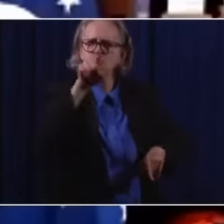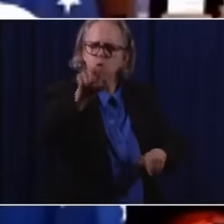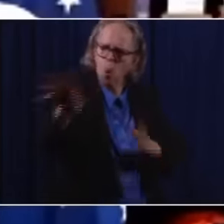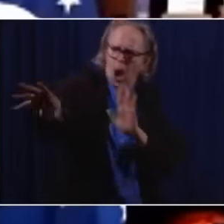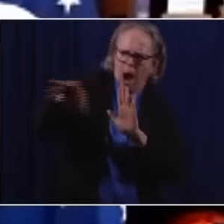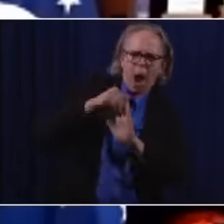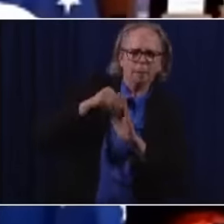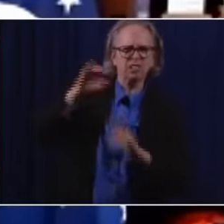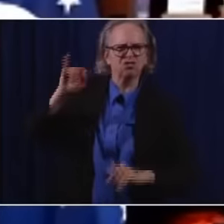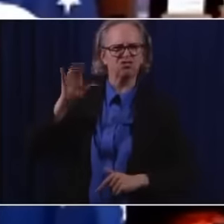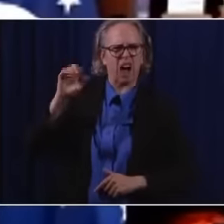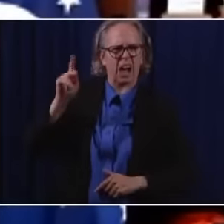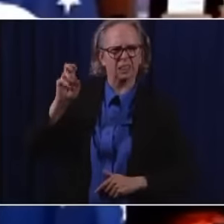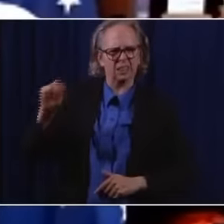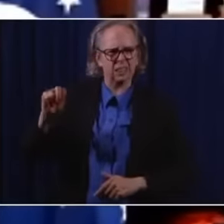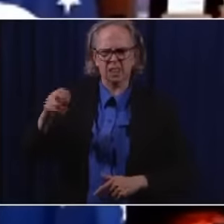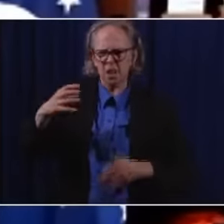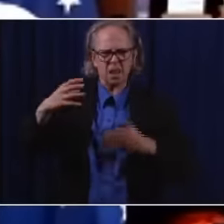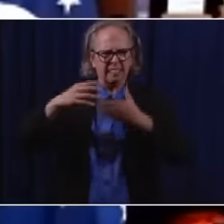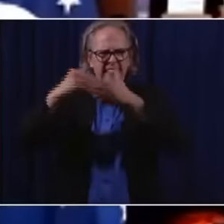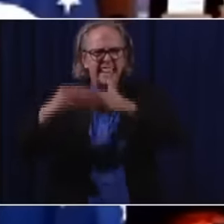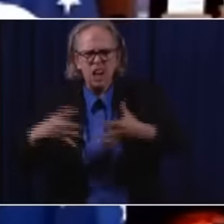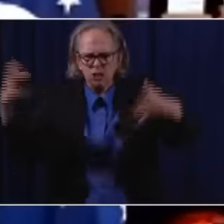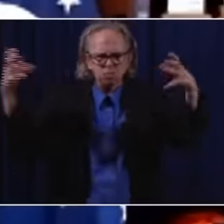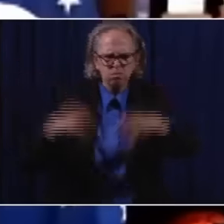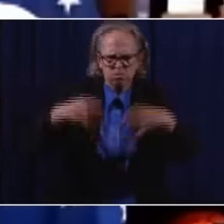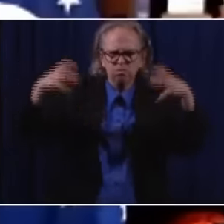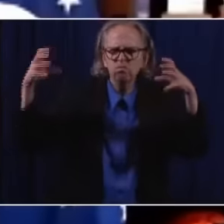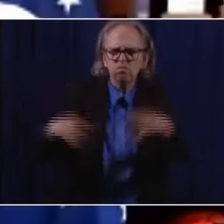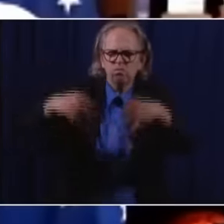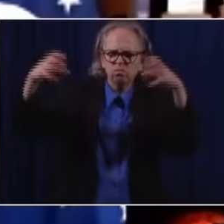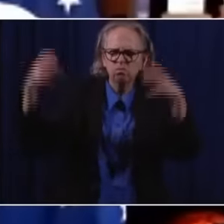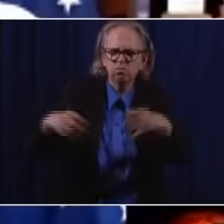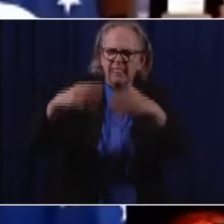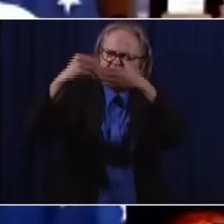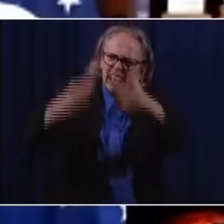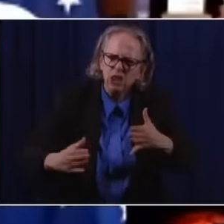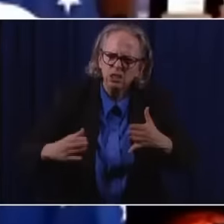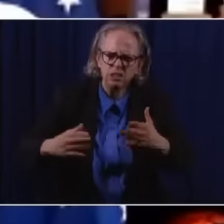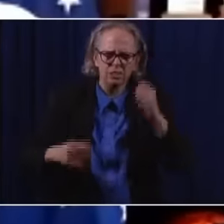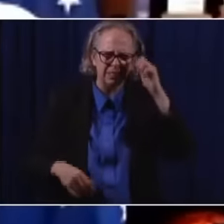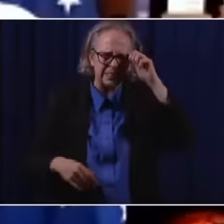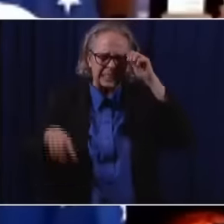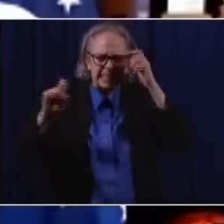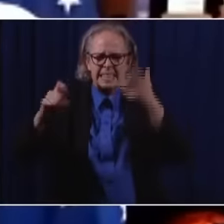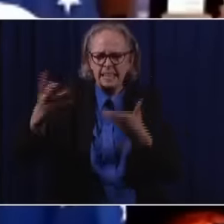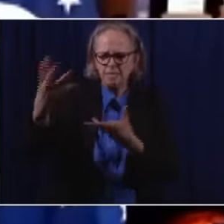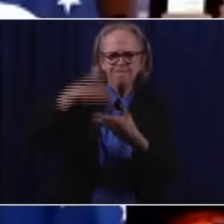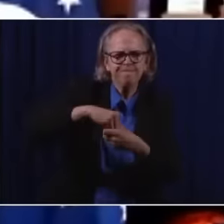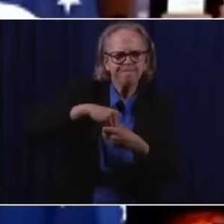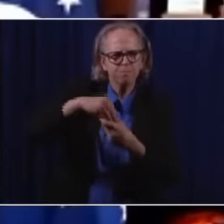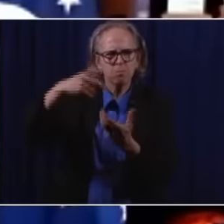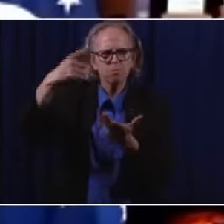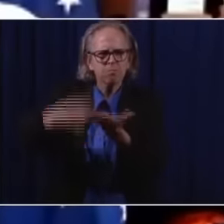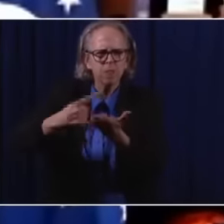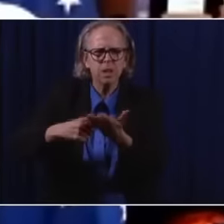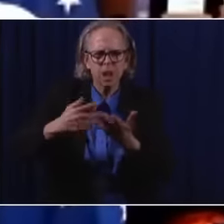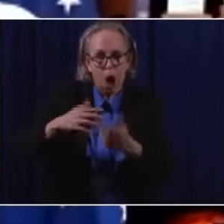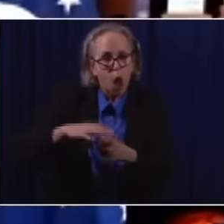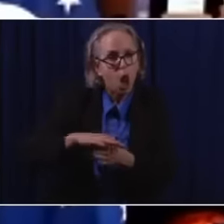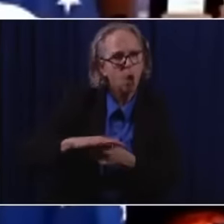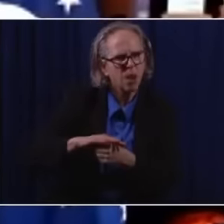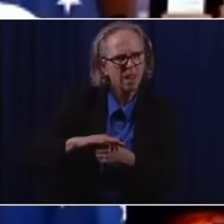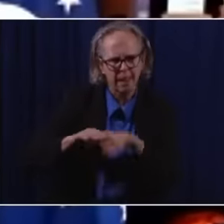in controlling the spread. We really need people to engage like this at the local level in